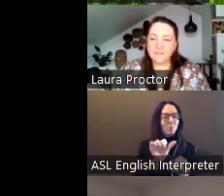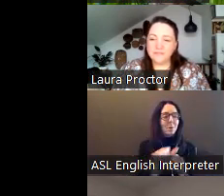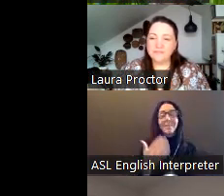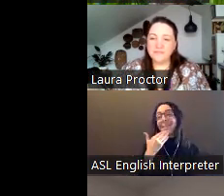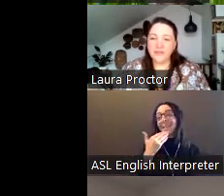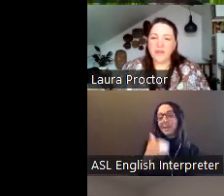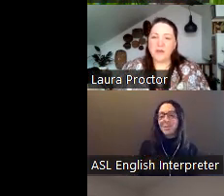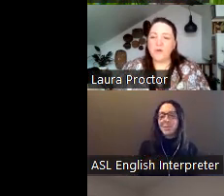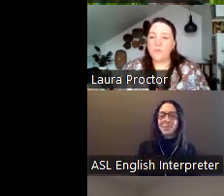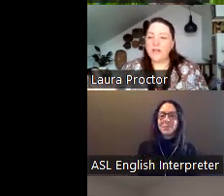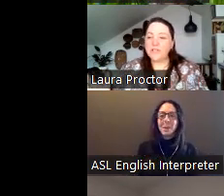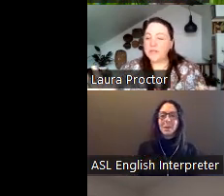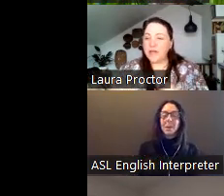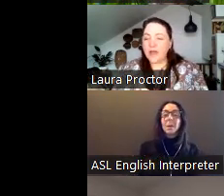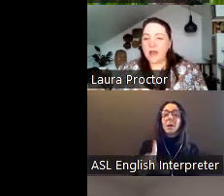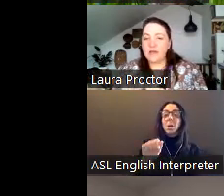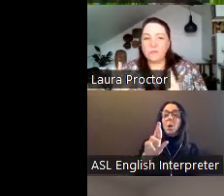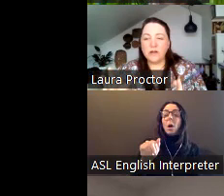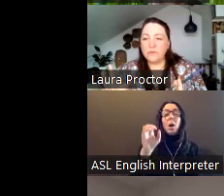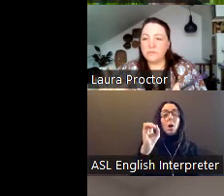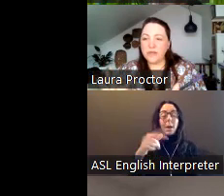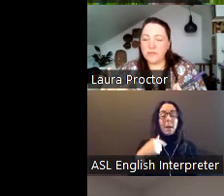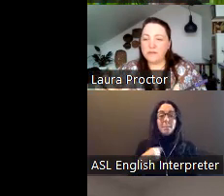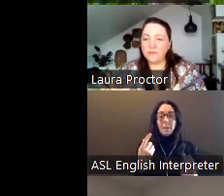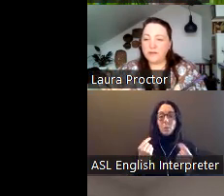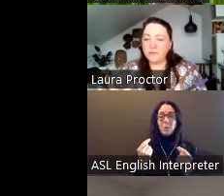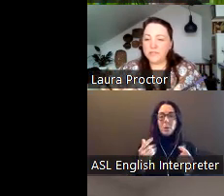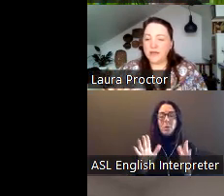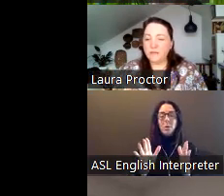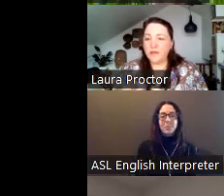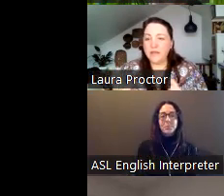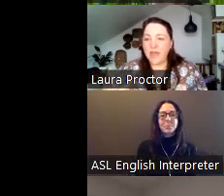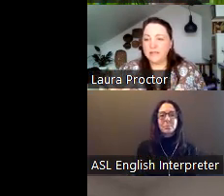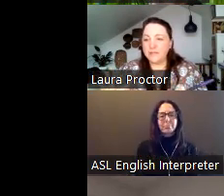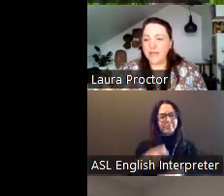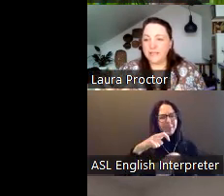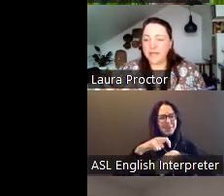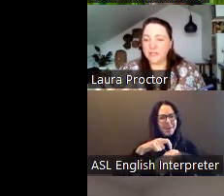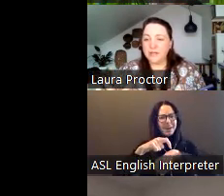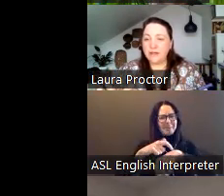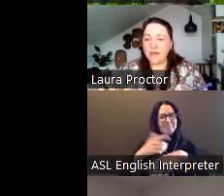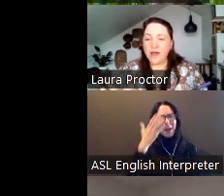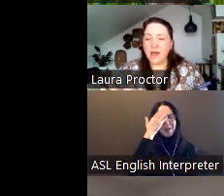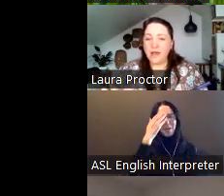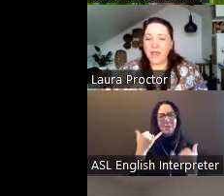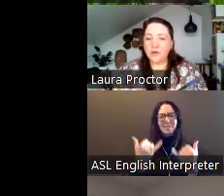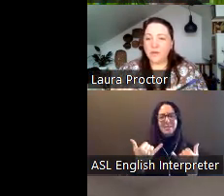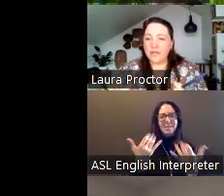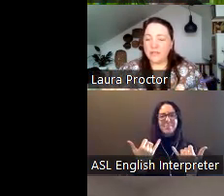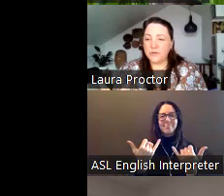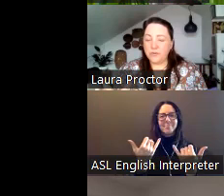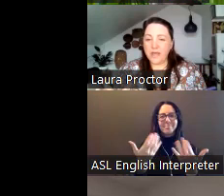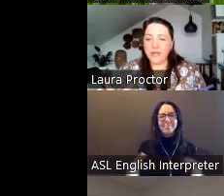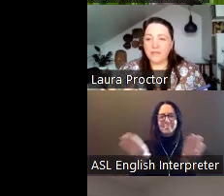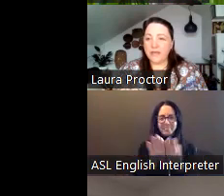you. And well, what I'll do is I want to really be mindful of everyone's time. We're at the end of today's session and